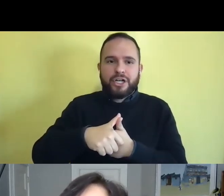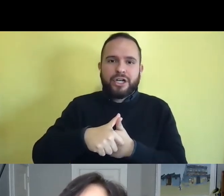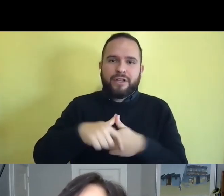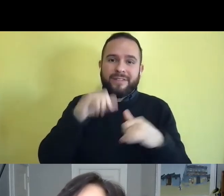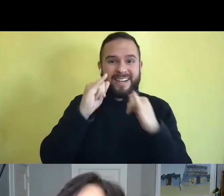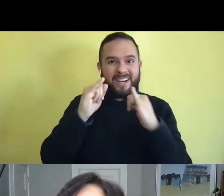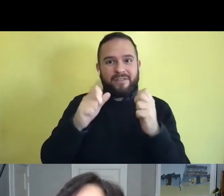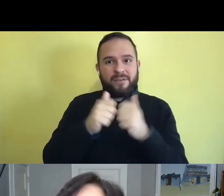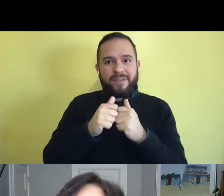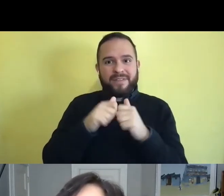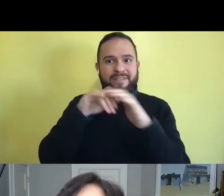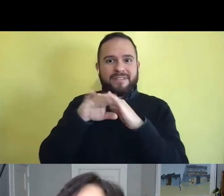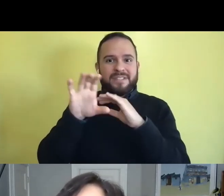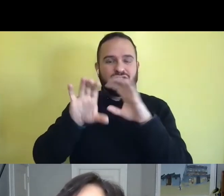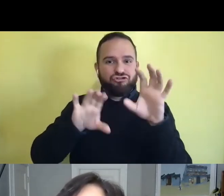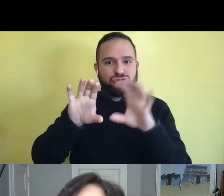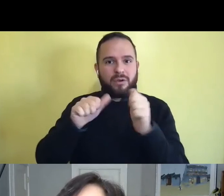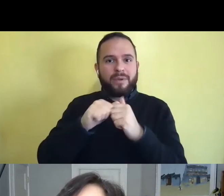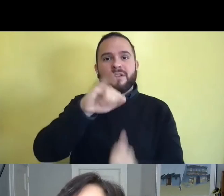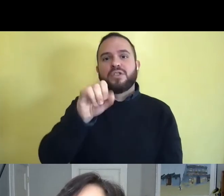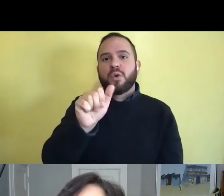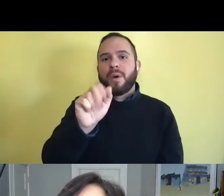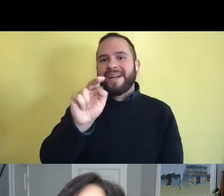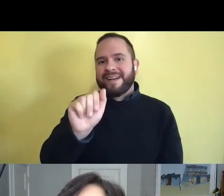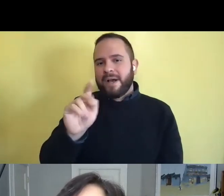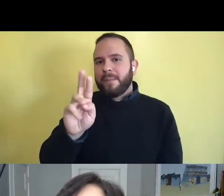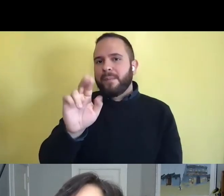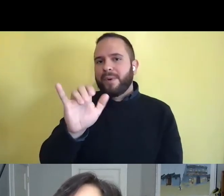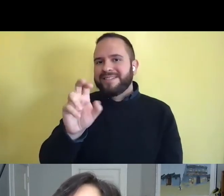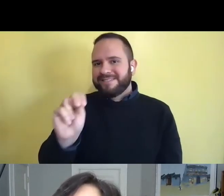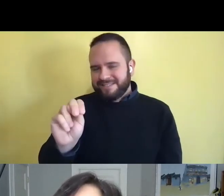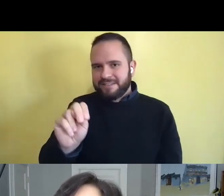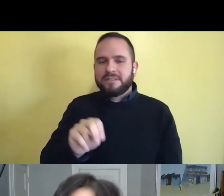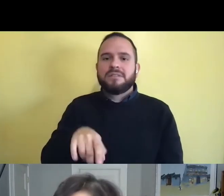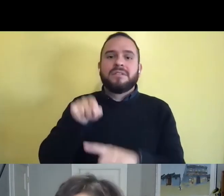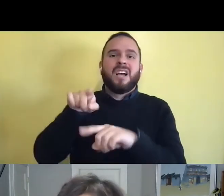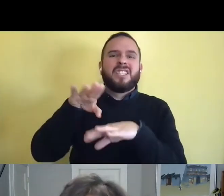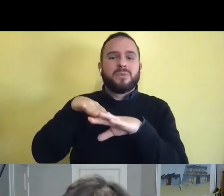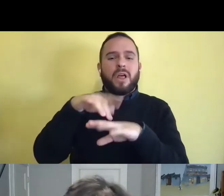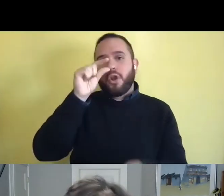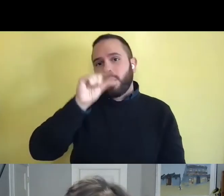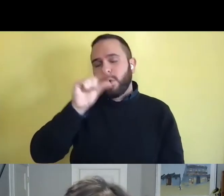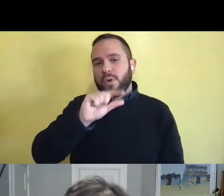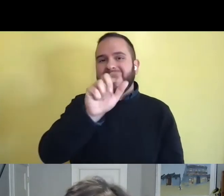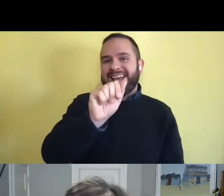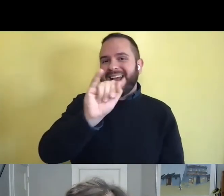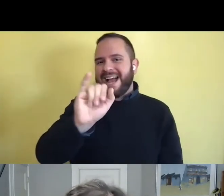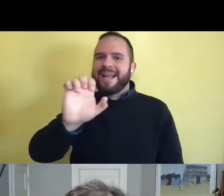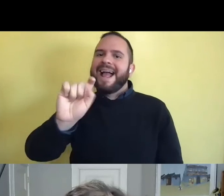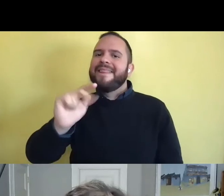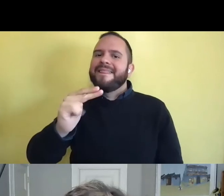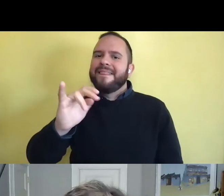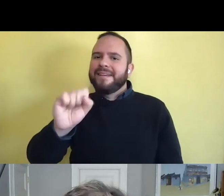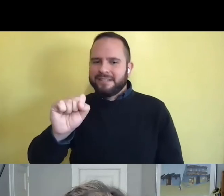with Joanna Bryson, who was on the Google's AI ethics committee that